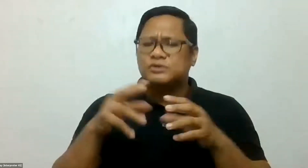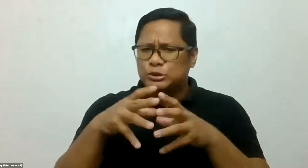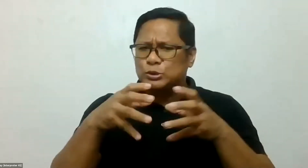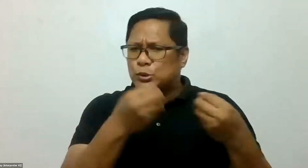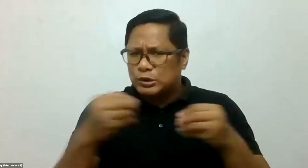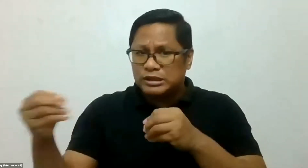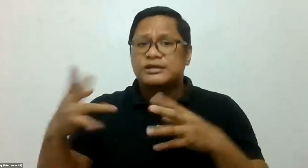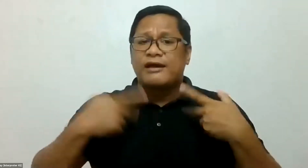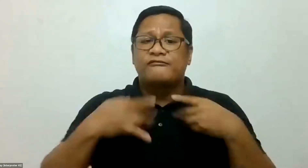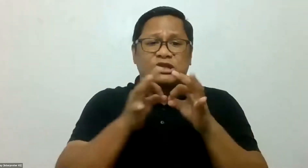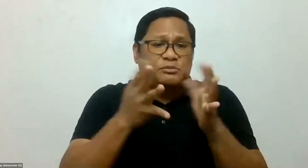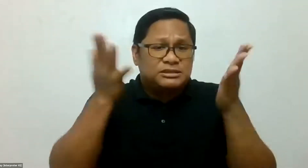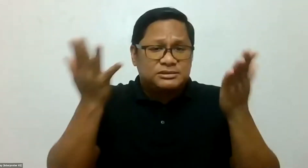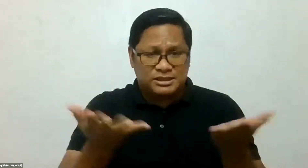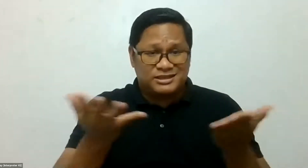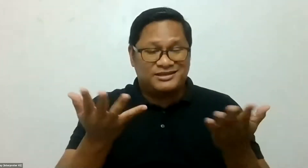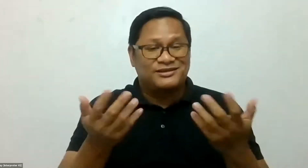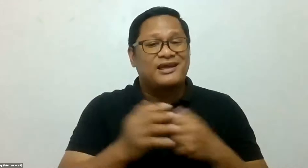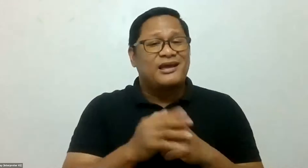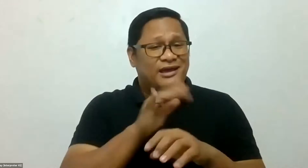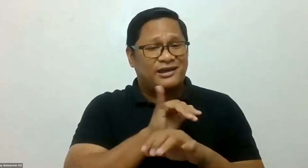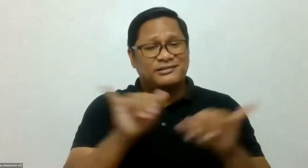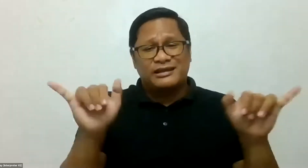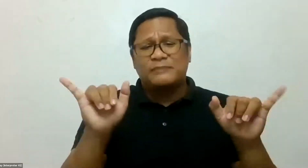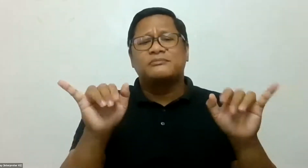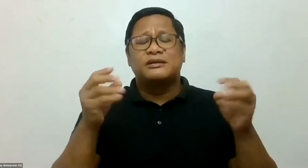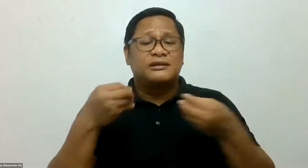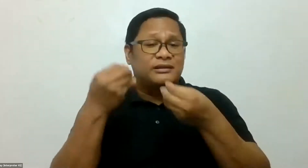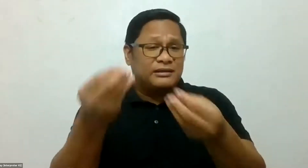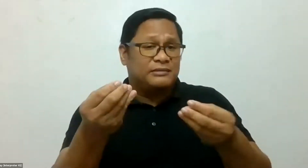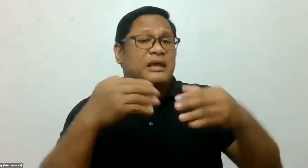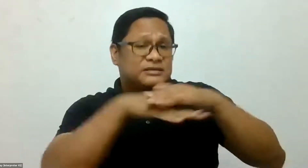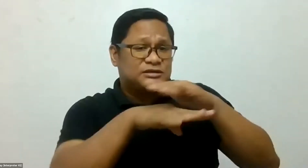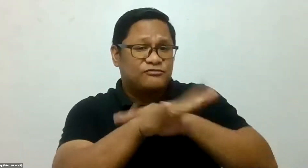having interpreters here right now and giving accessibility to deaf people.